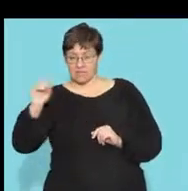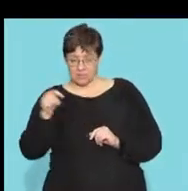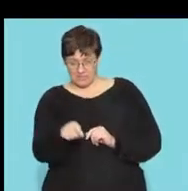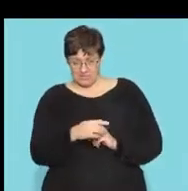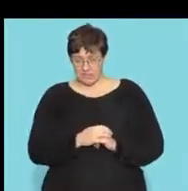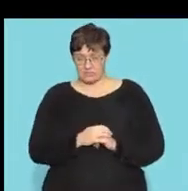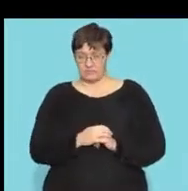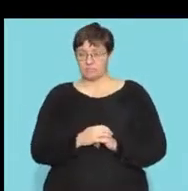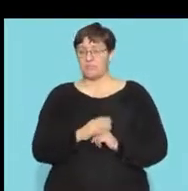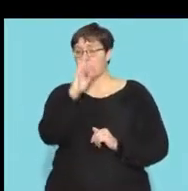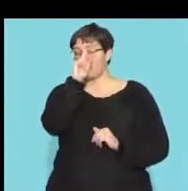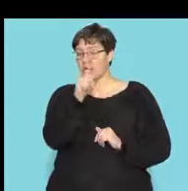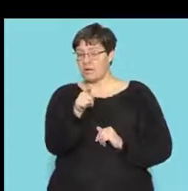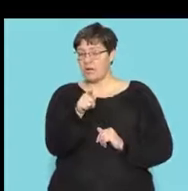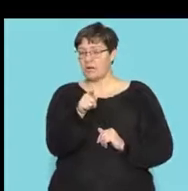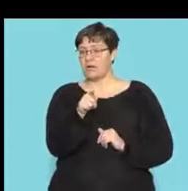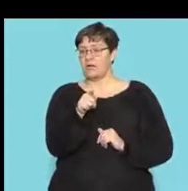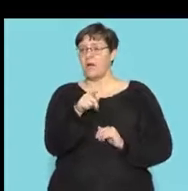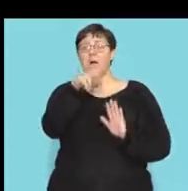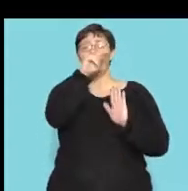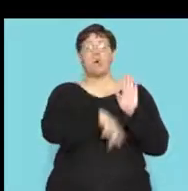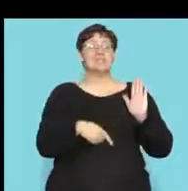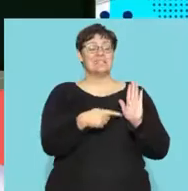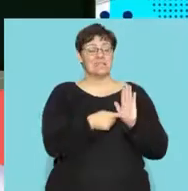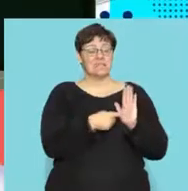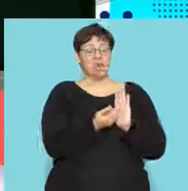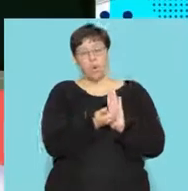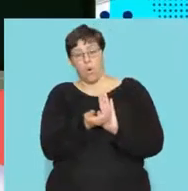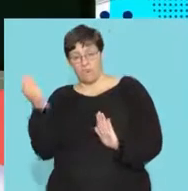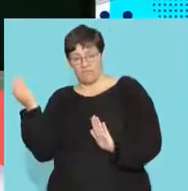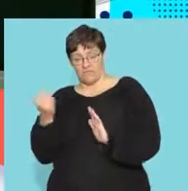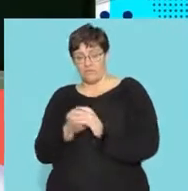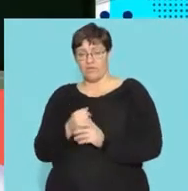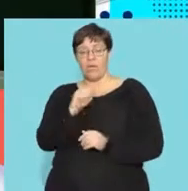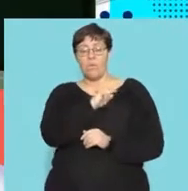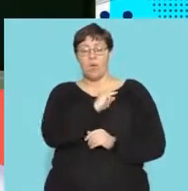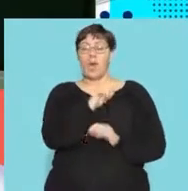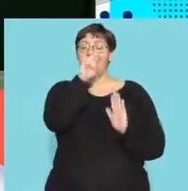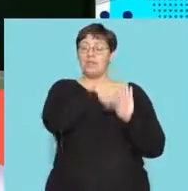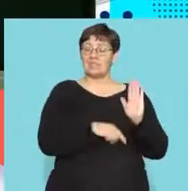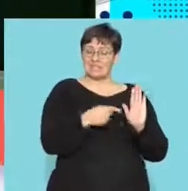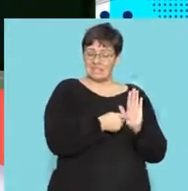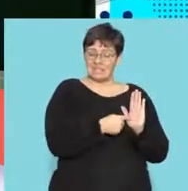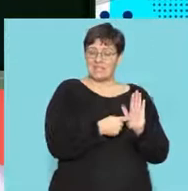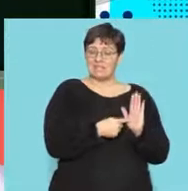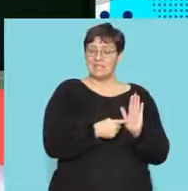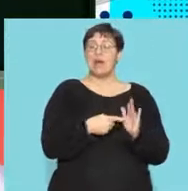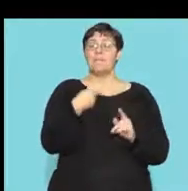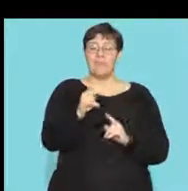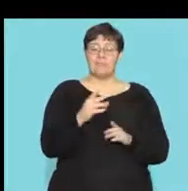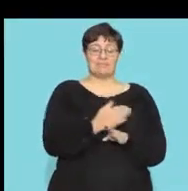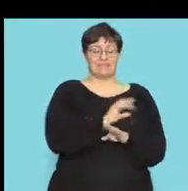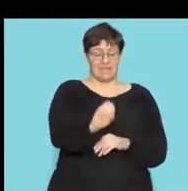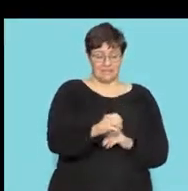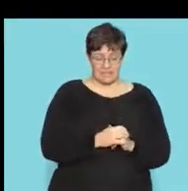But remember, this is one policy that we must remove. We're working with a one policy that has a prepayment in it.